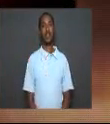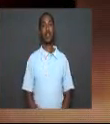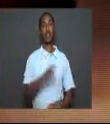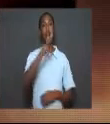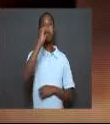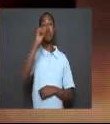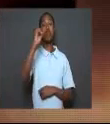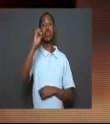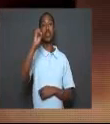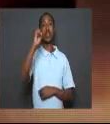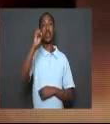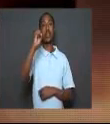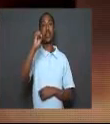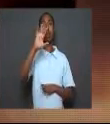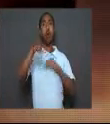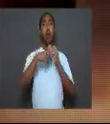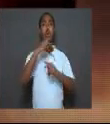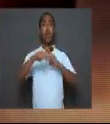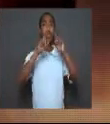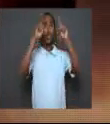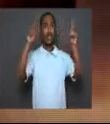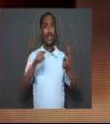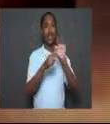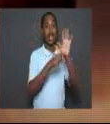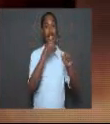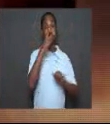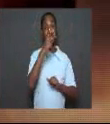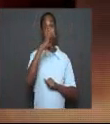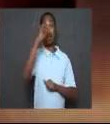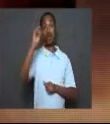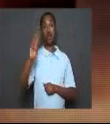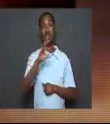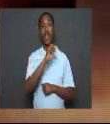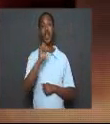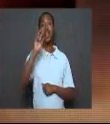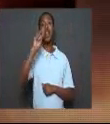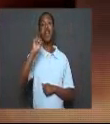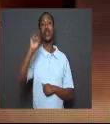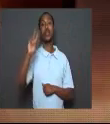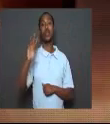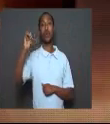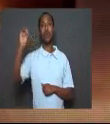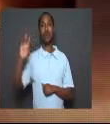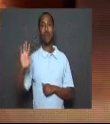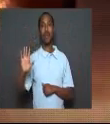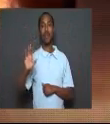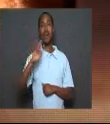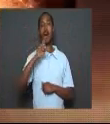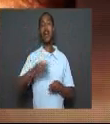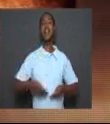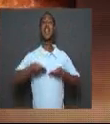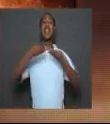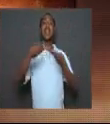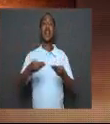Carbon monoxide, carbon dioxide, and nitrogen dioxide are released